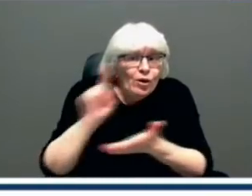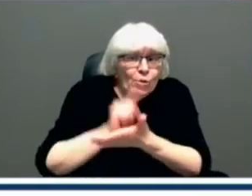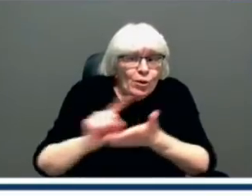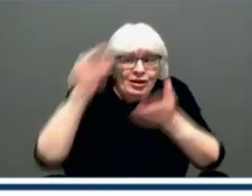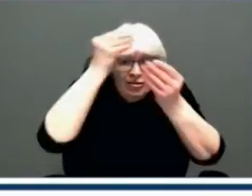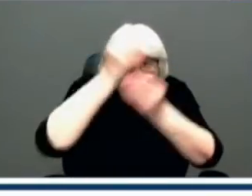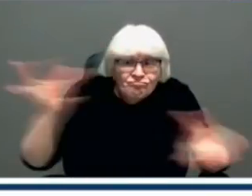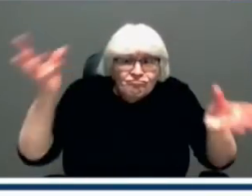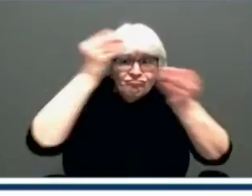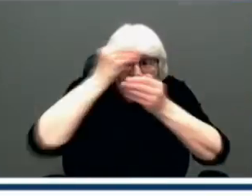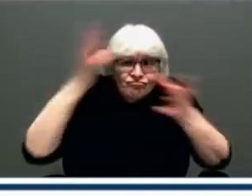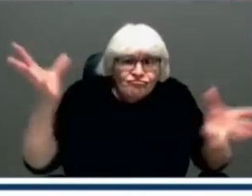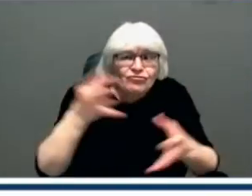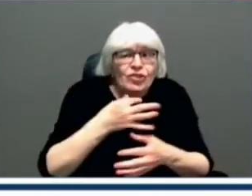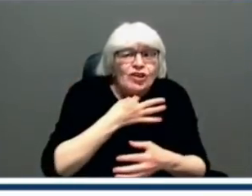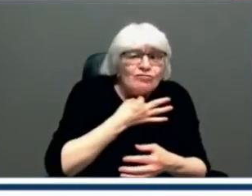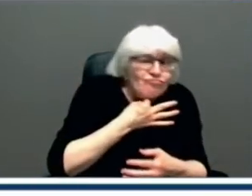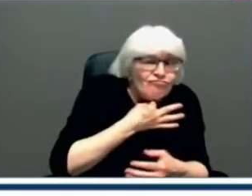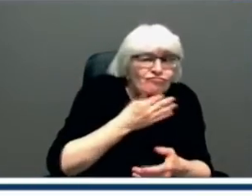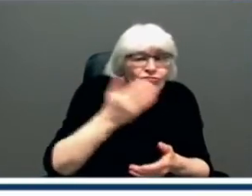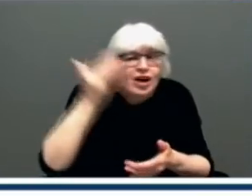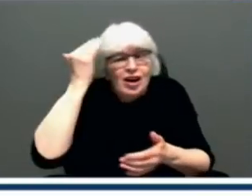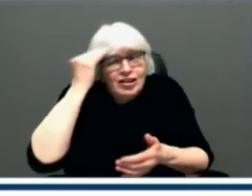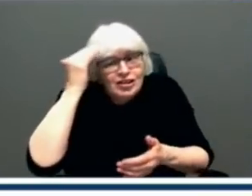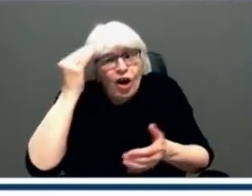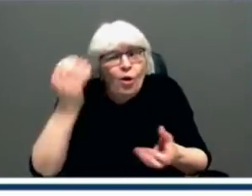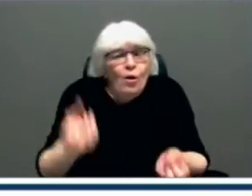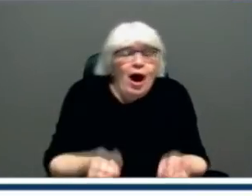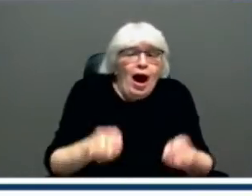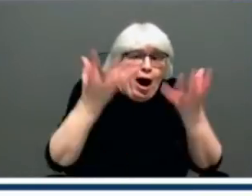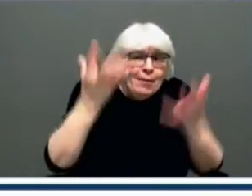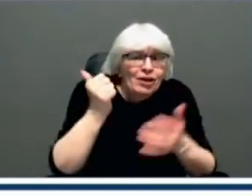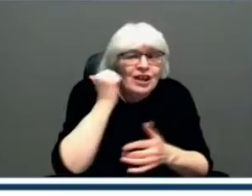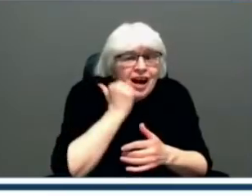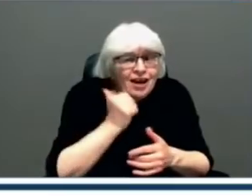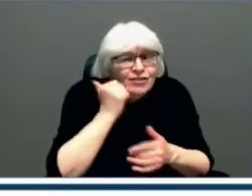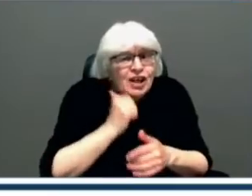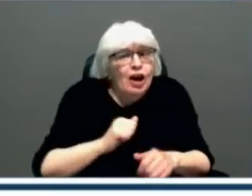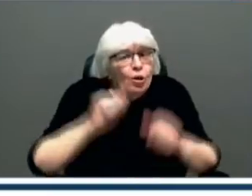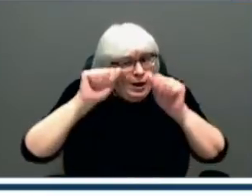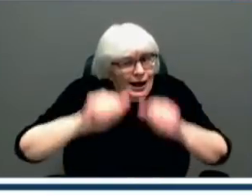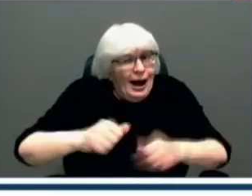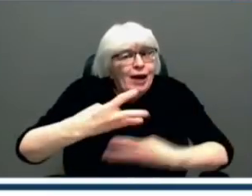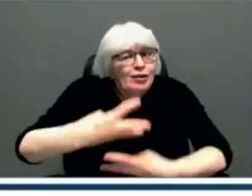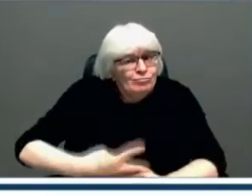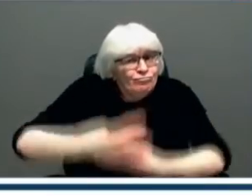the daily numbers, and you can see those too in the weekly report. But